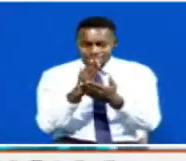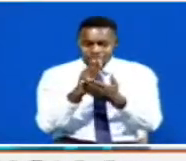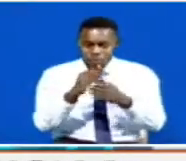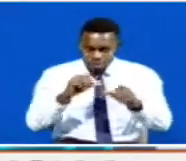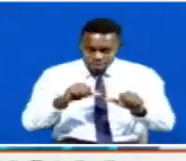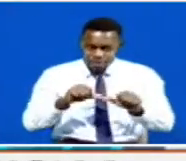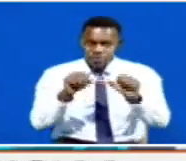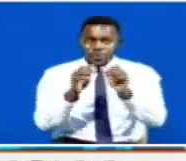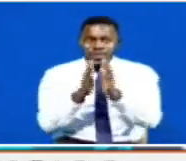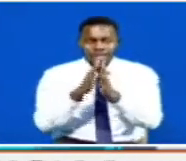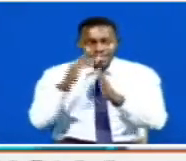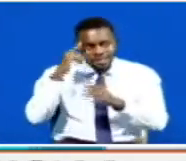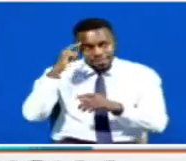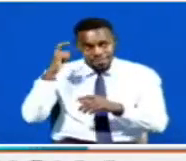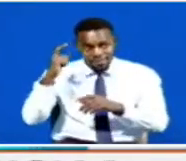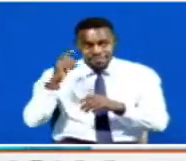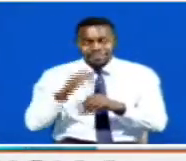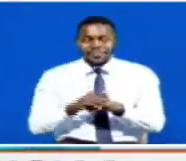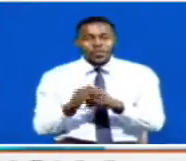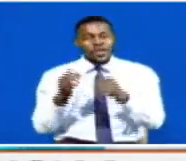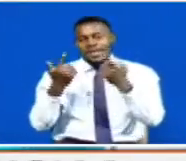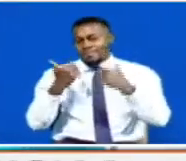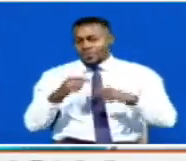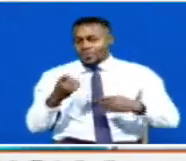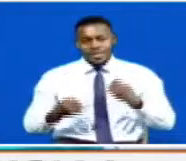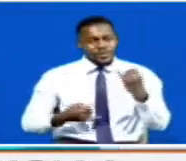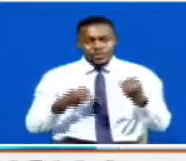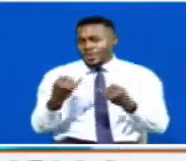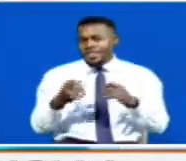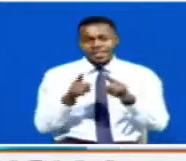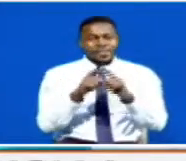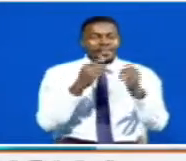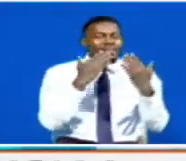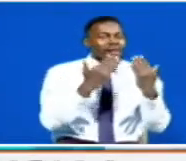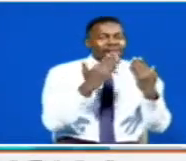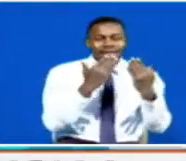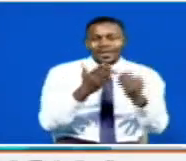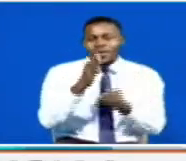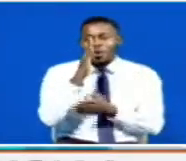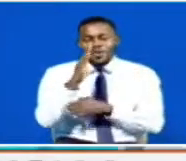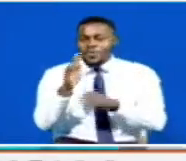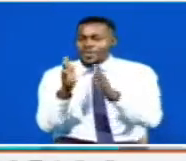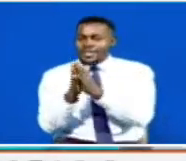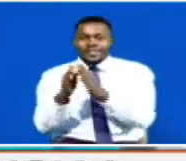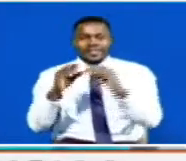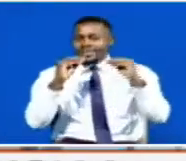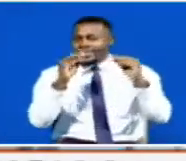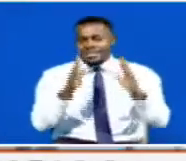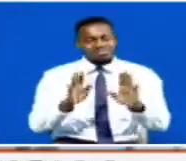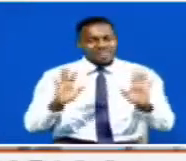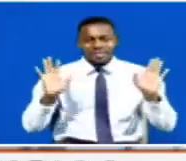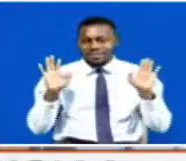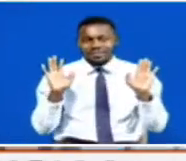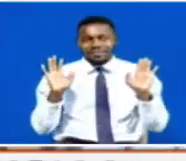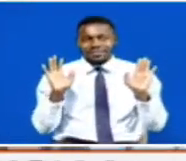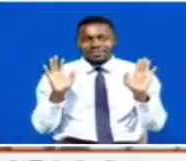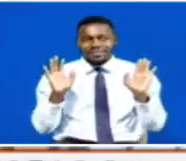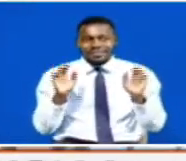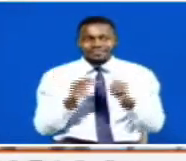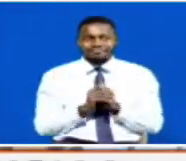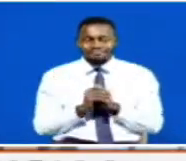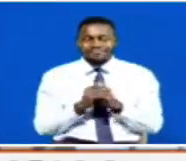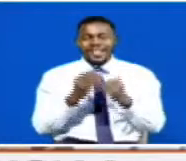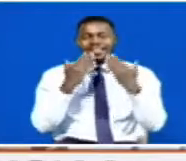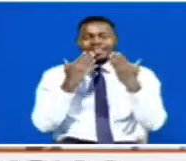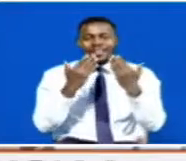daughter. Na tumekuja tu kufurahi na kushukuru Mungu na kushukuru walimu. I'm happy with this. I want to really thank